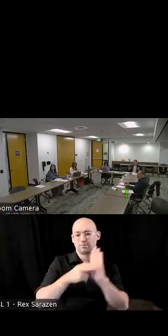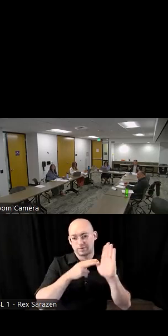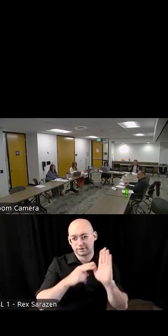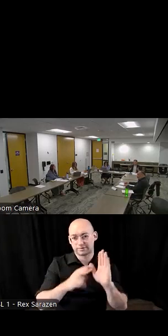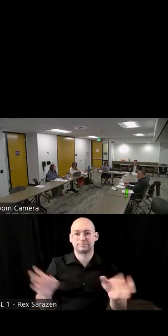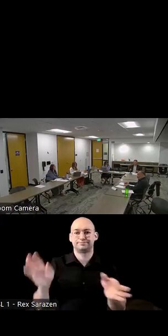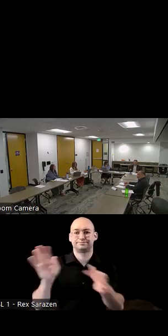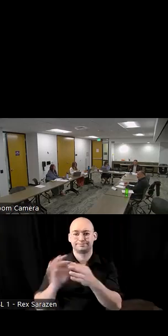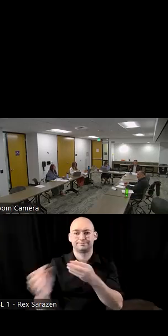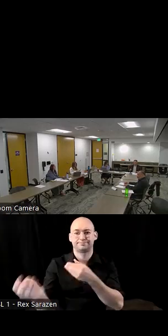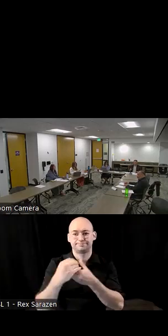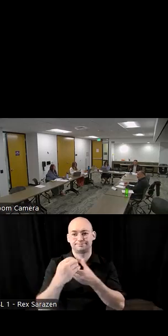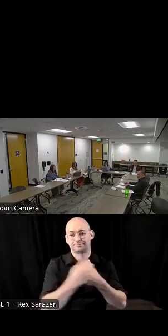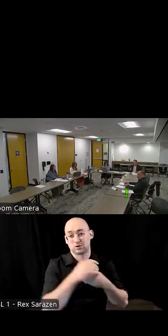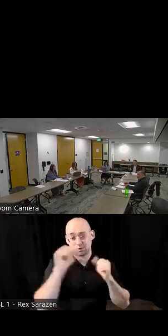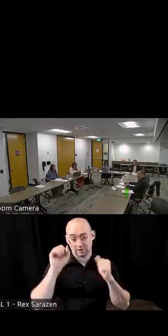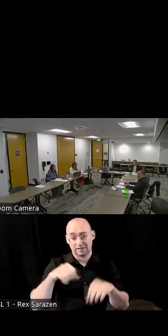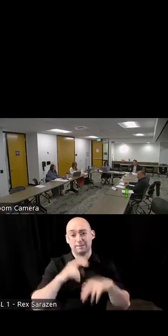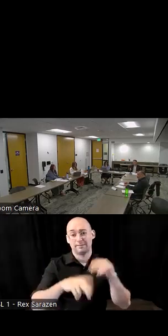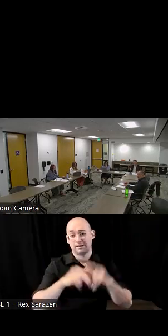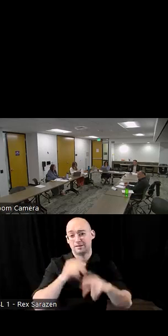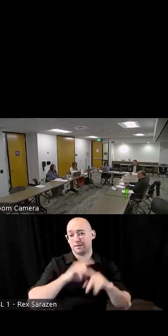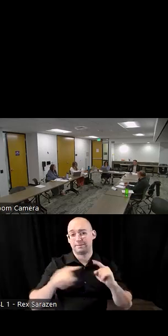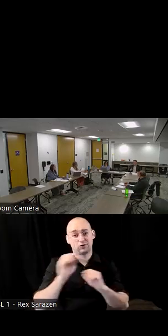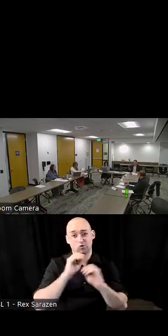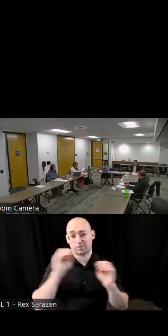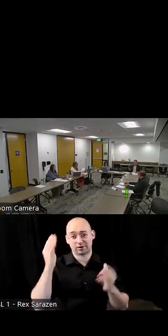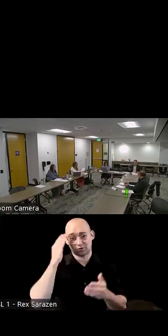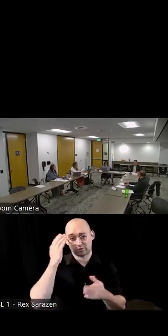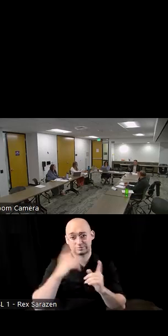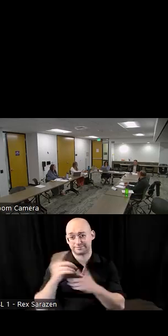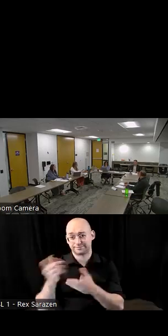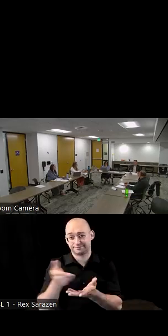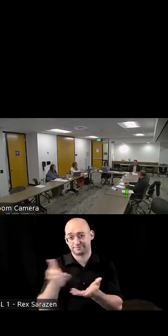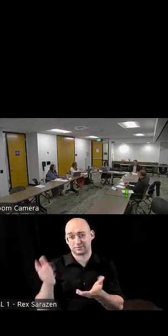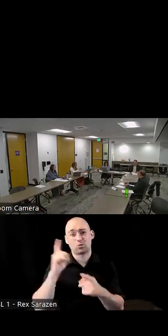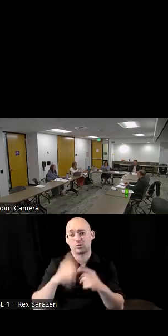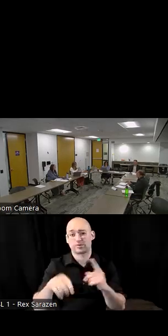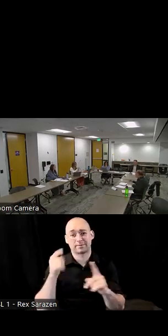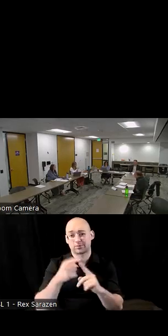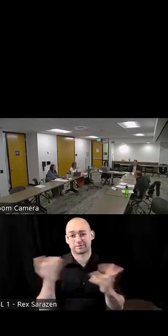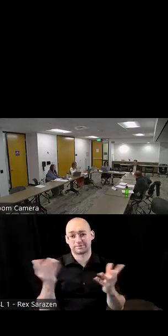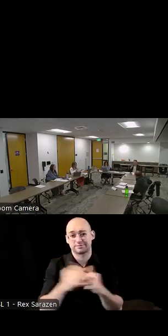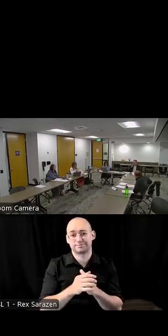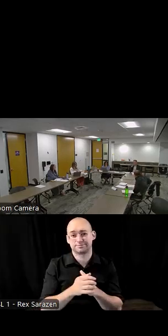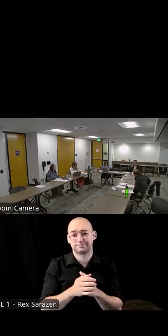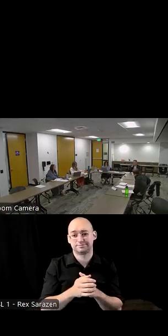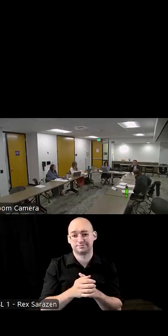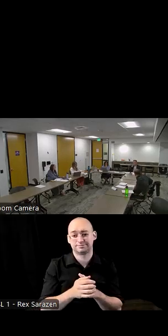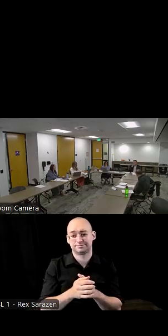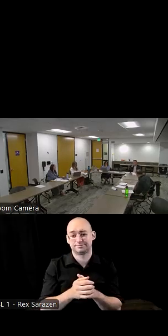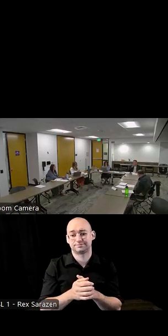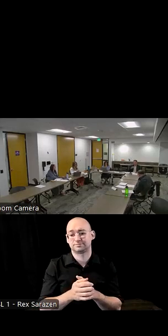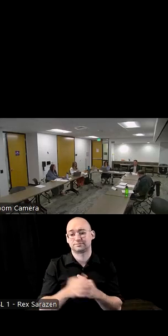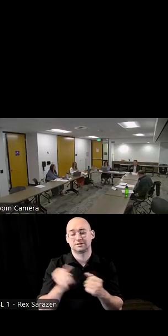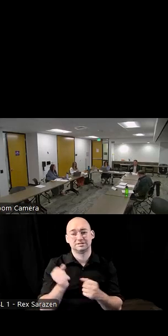great system, but if nobody knows the system exists, then what's the point? So we're spending a lot of